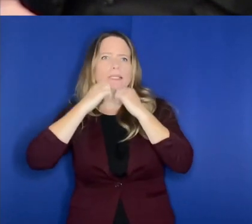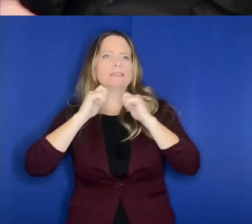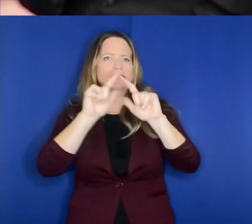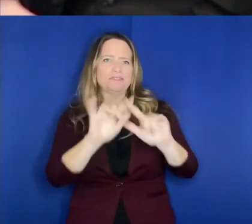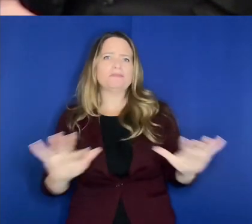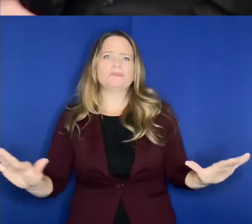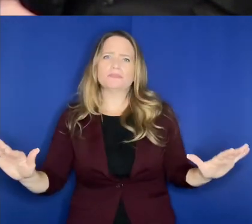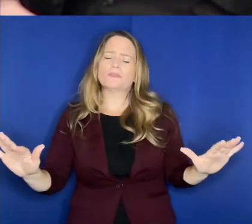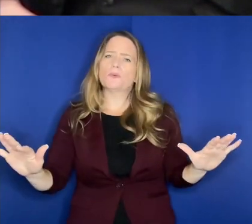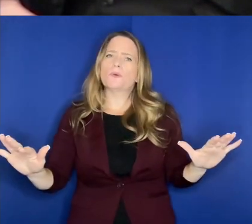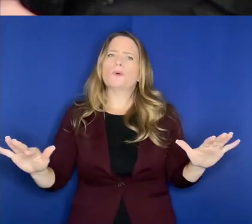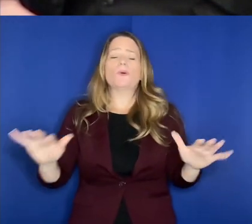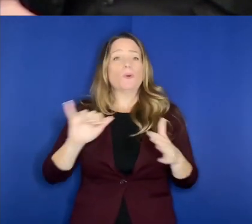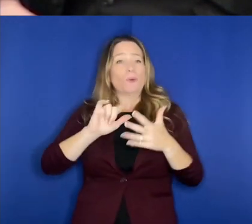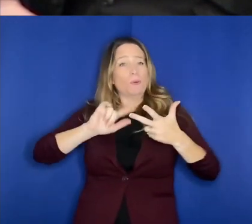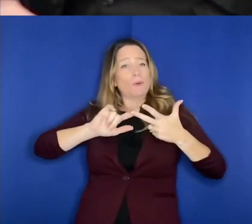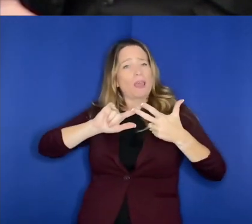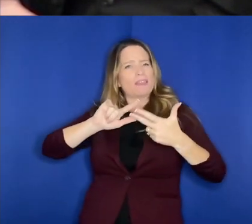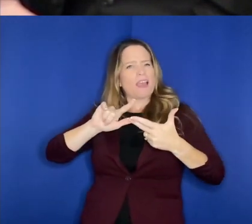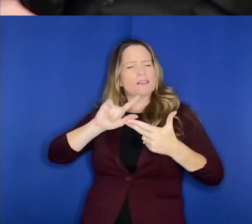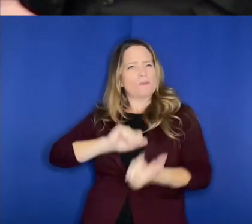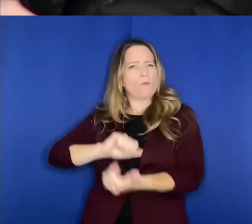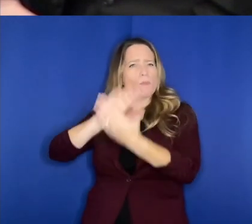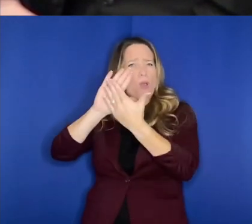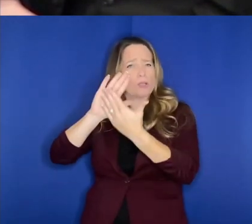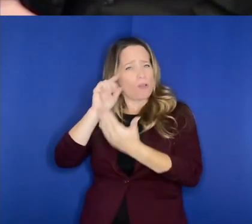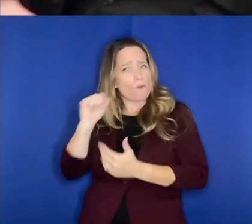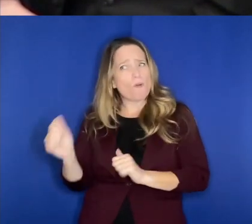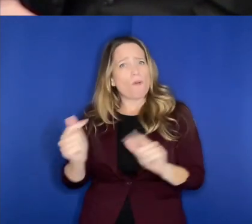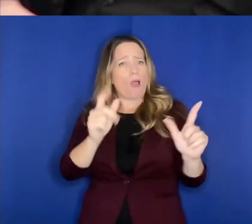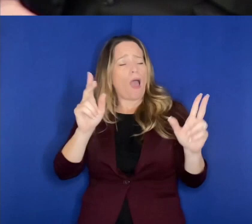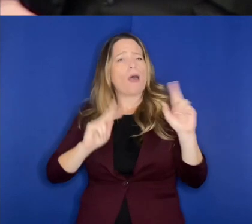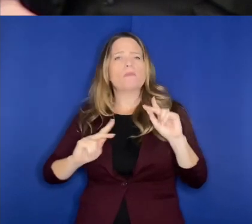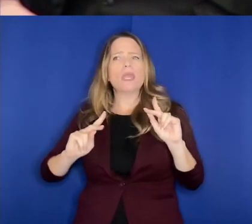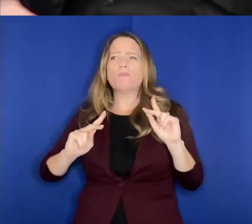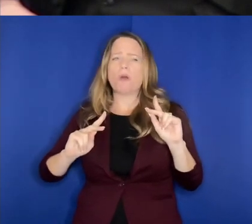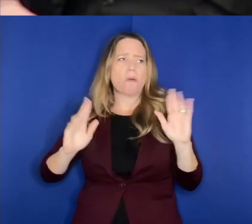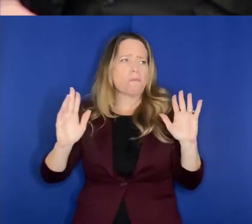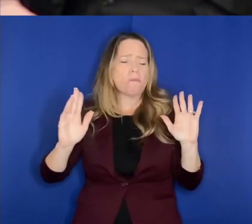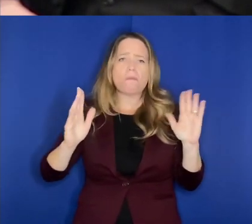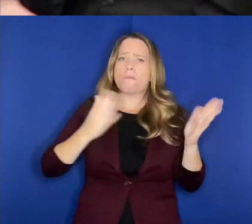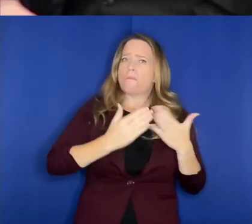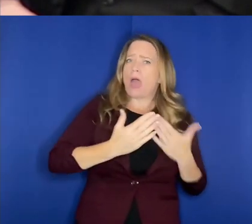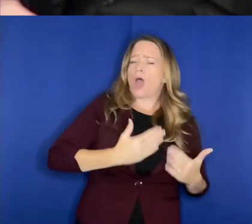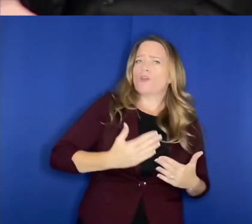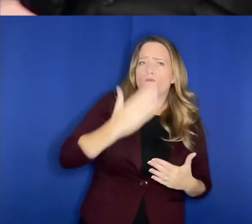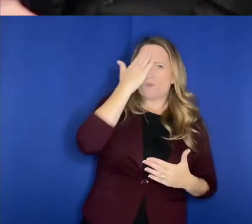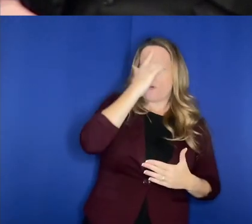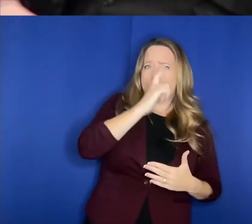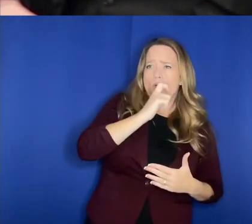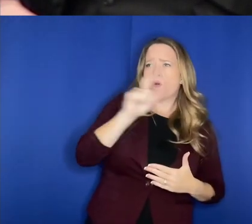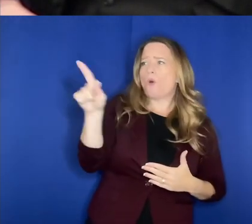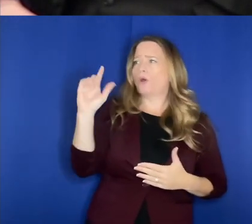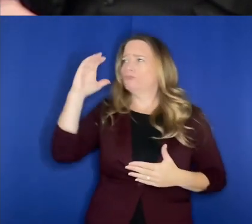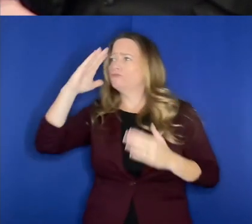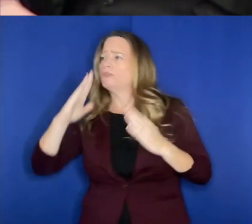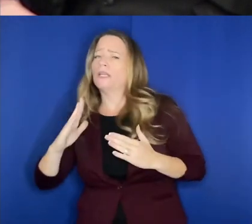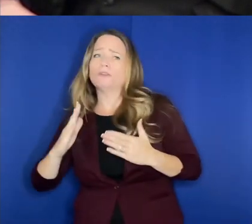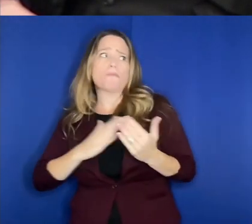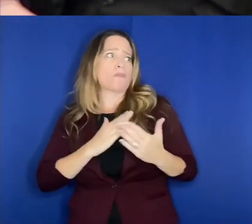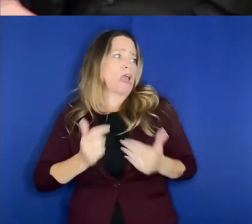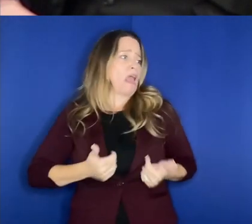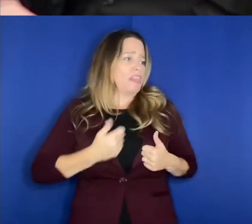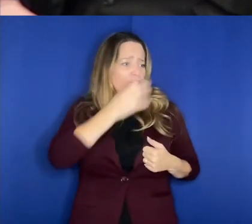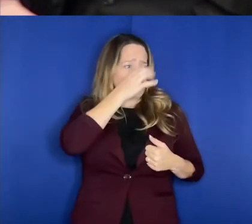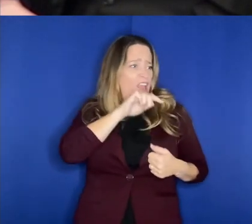duties, freedom and responsibility. It is an ethic for all peoples, the familiar and the